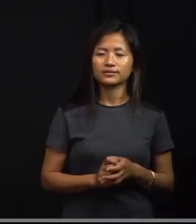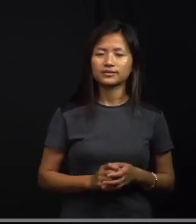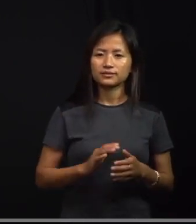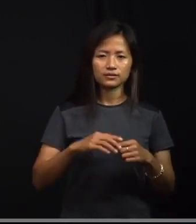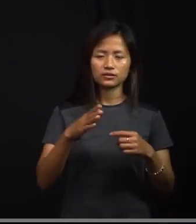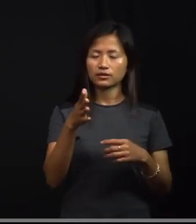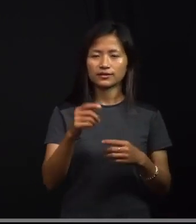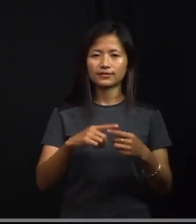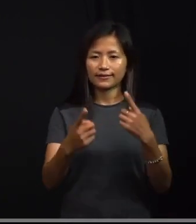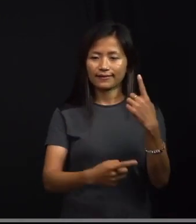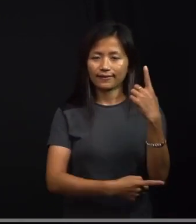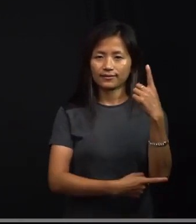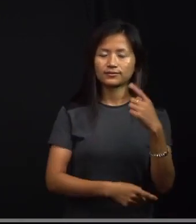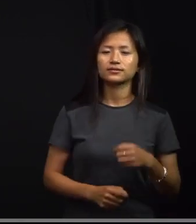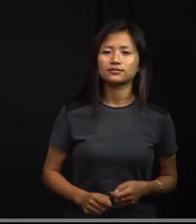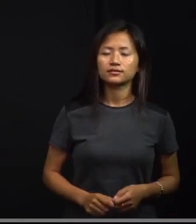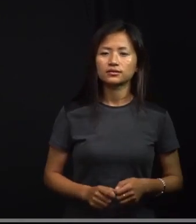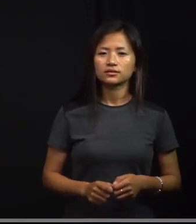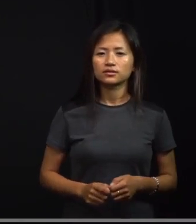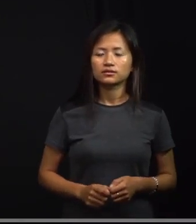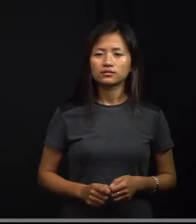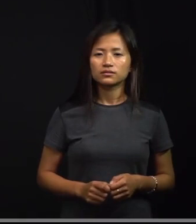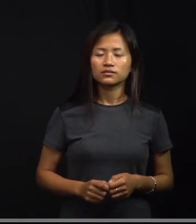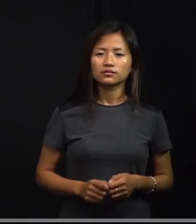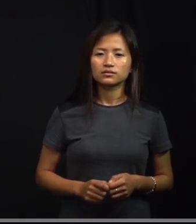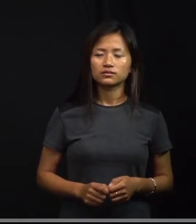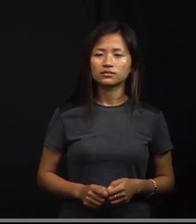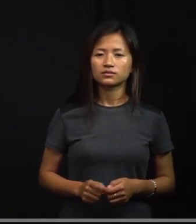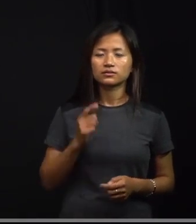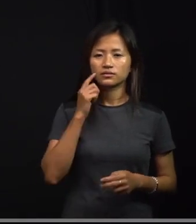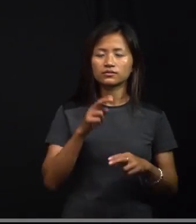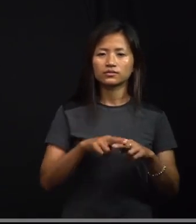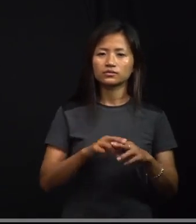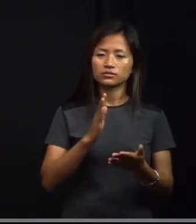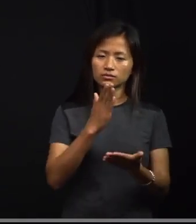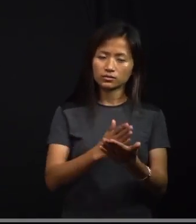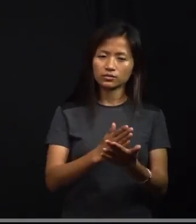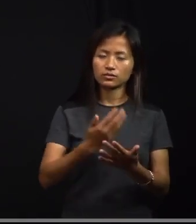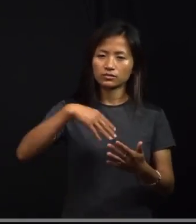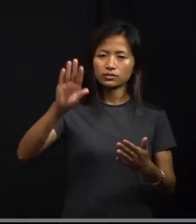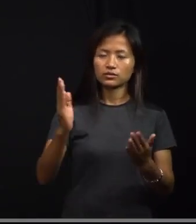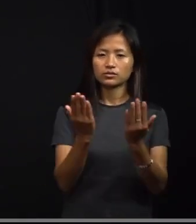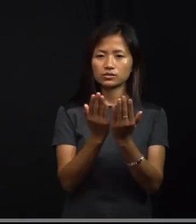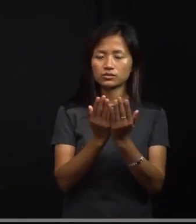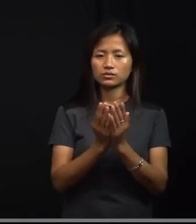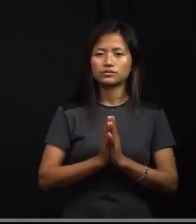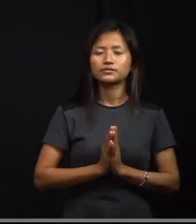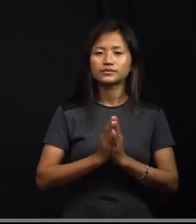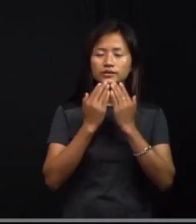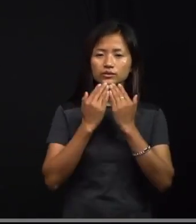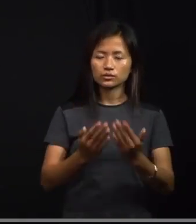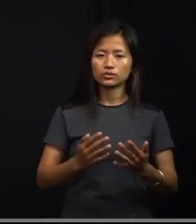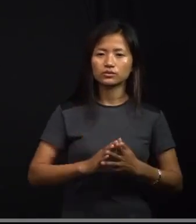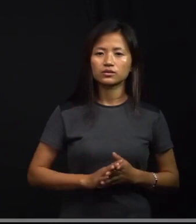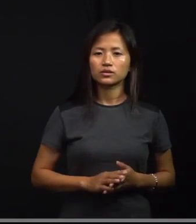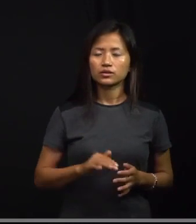end. So what do you mean by that? It is said that if you stop going to school, then education will not stop, because see,